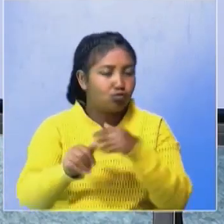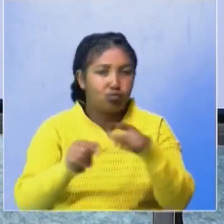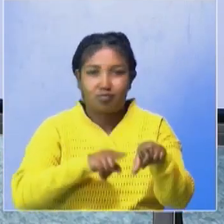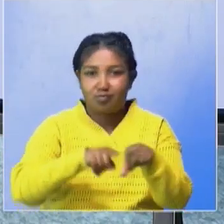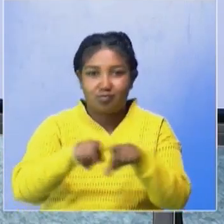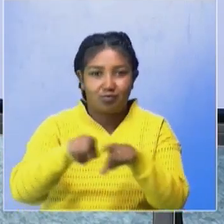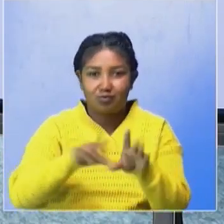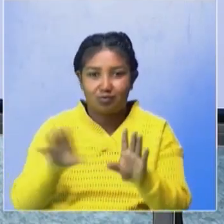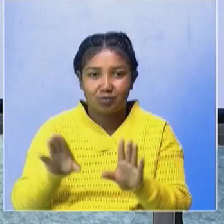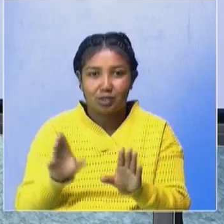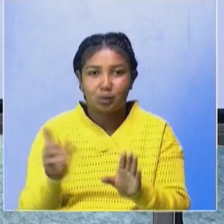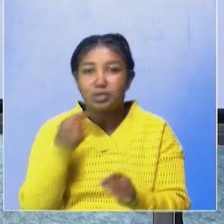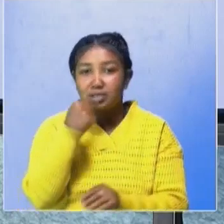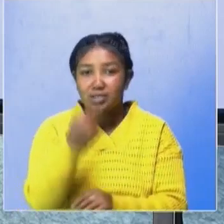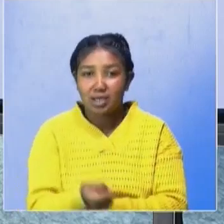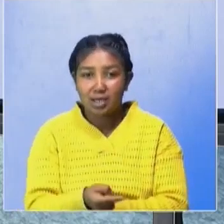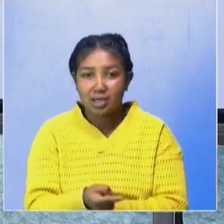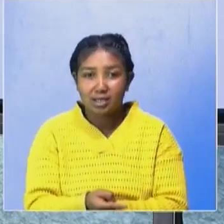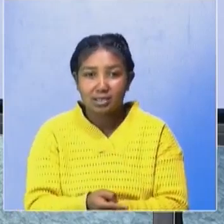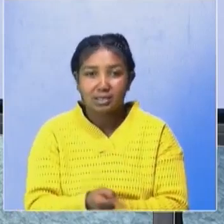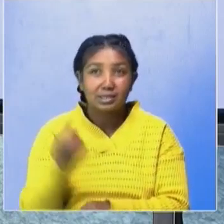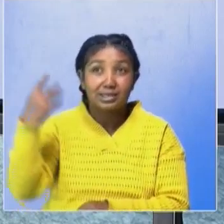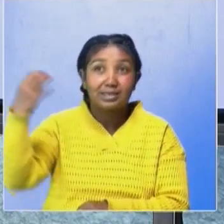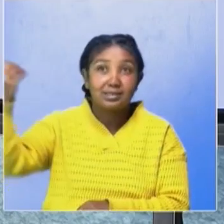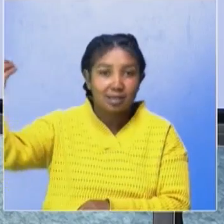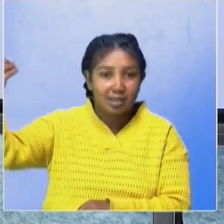fact. And also we can say the sun